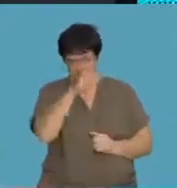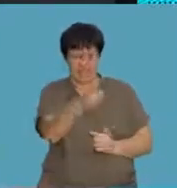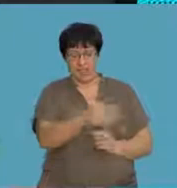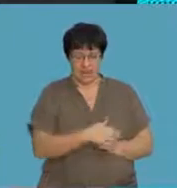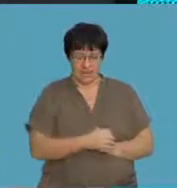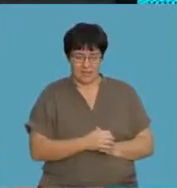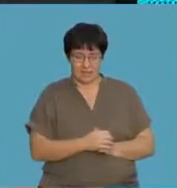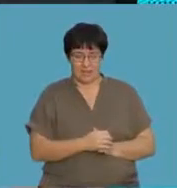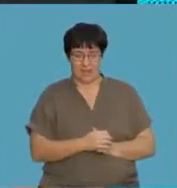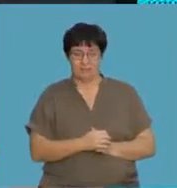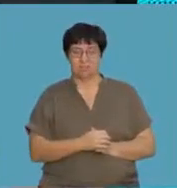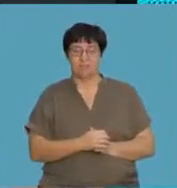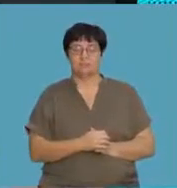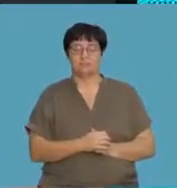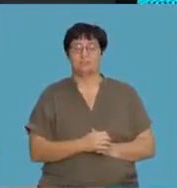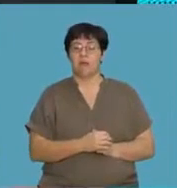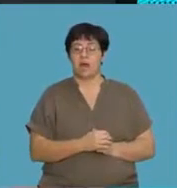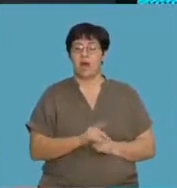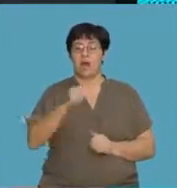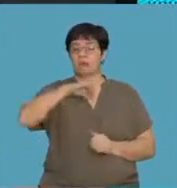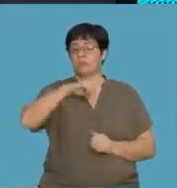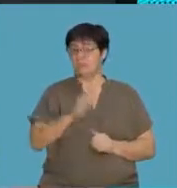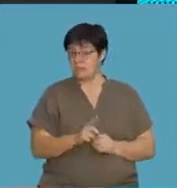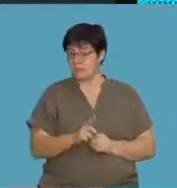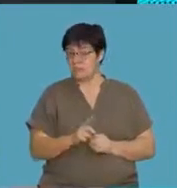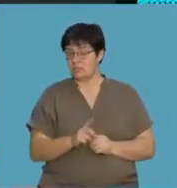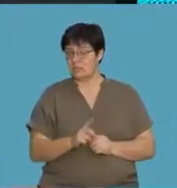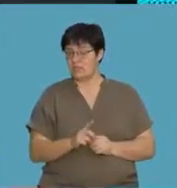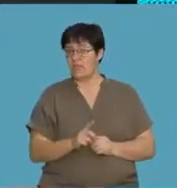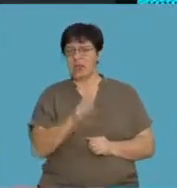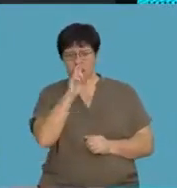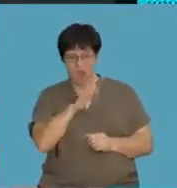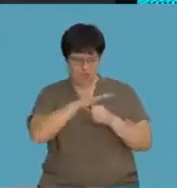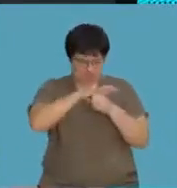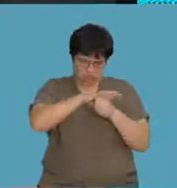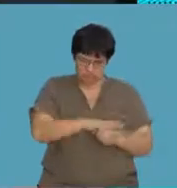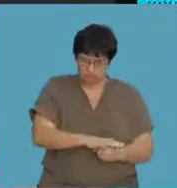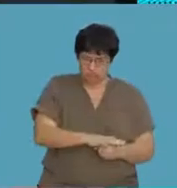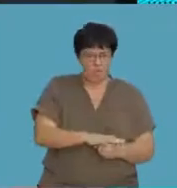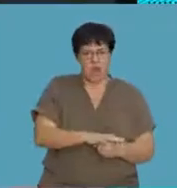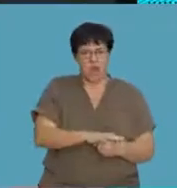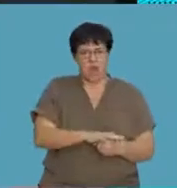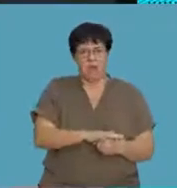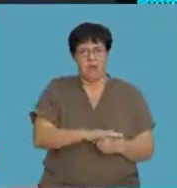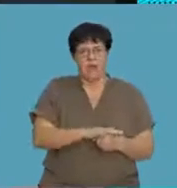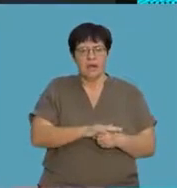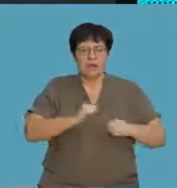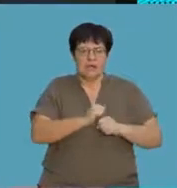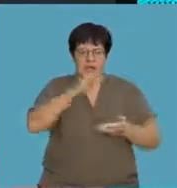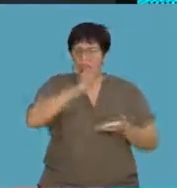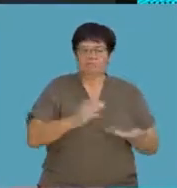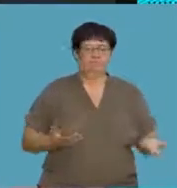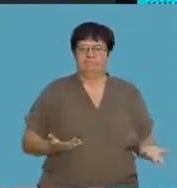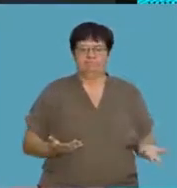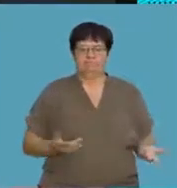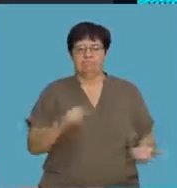obvious knowledge to say that, okay, if you have a liquid, it's very difficult for you to compress the liquid so that it occupies a lesser space.